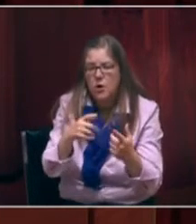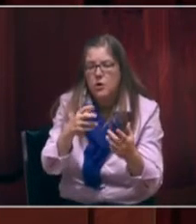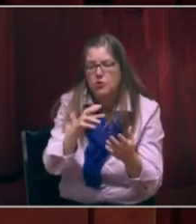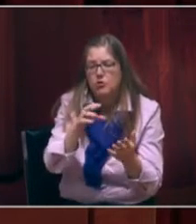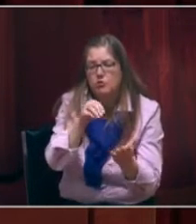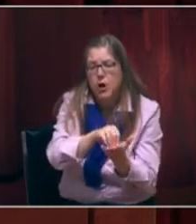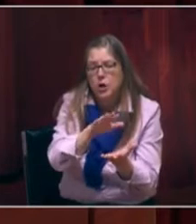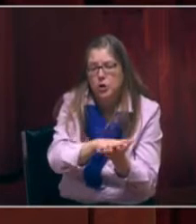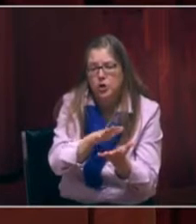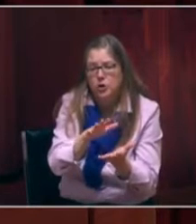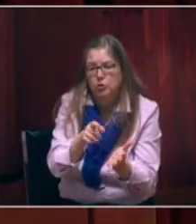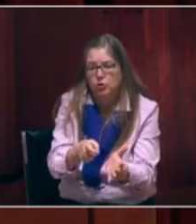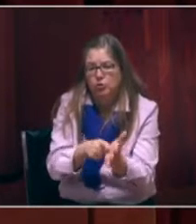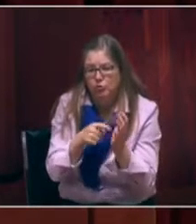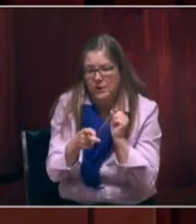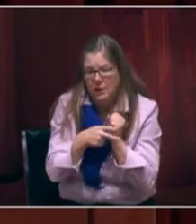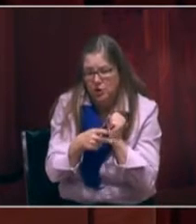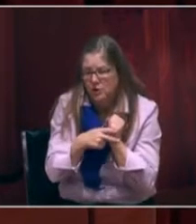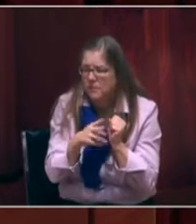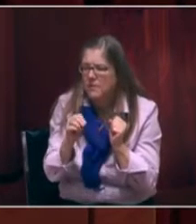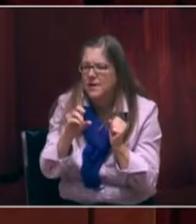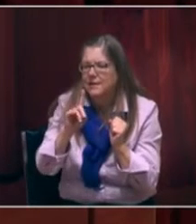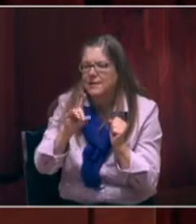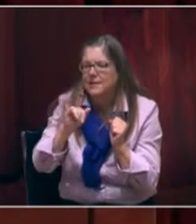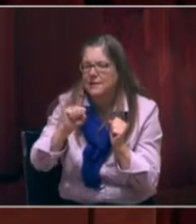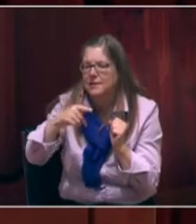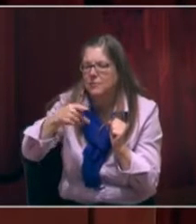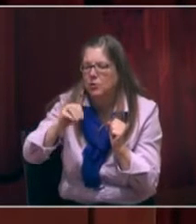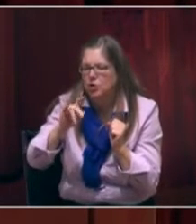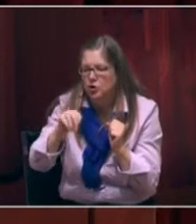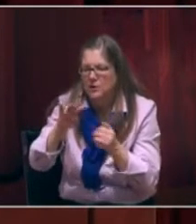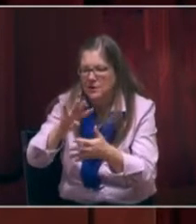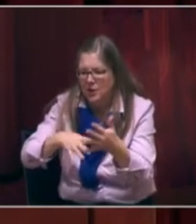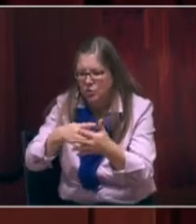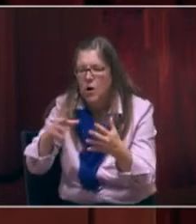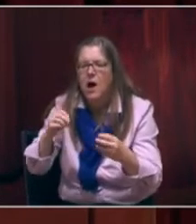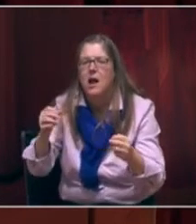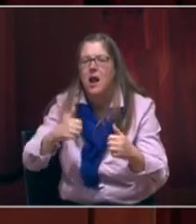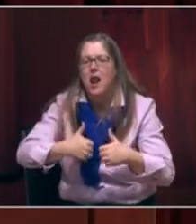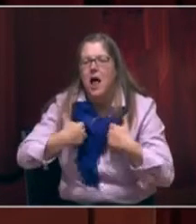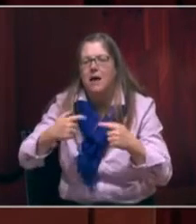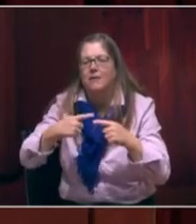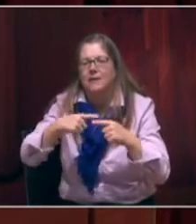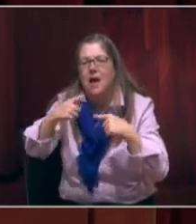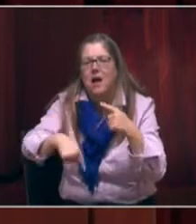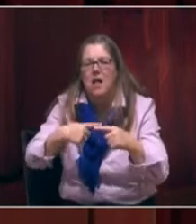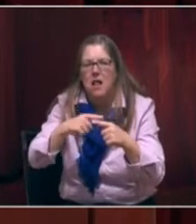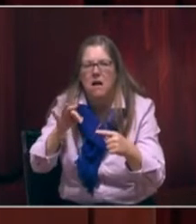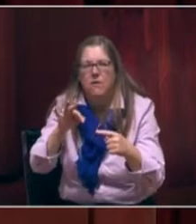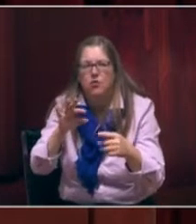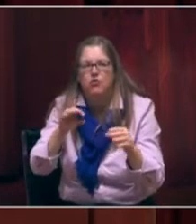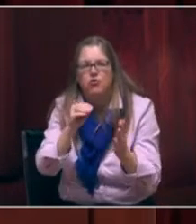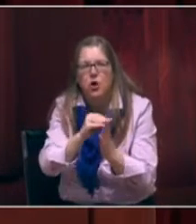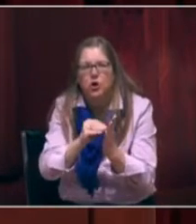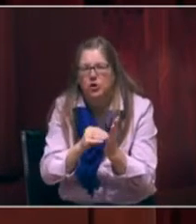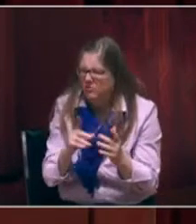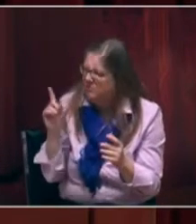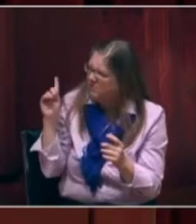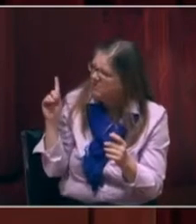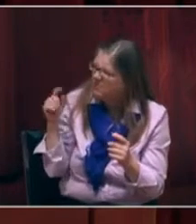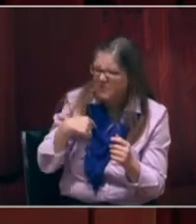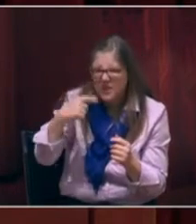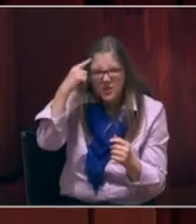disposition schedules and the life cycle of records? So I would say we probably already do.